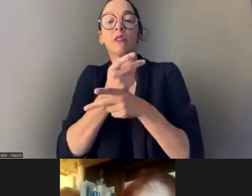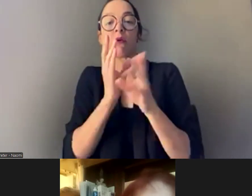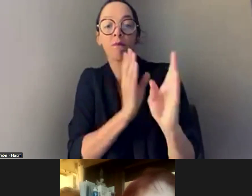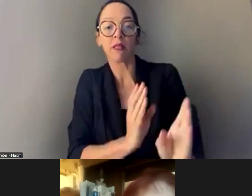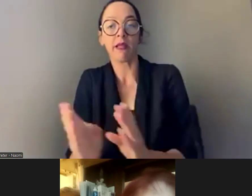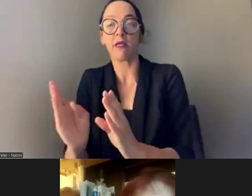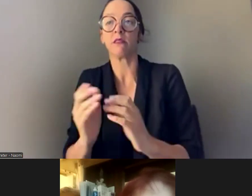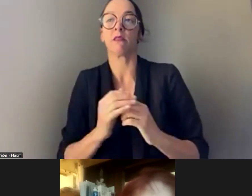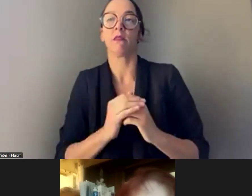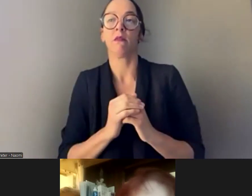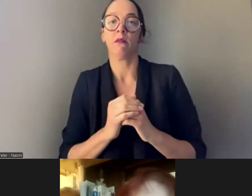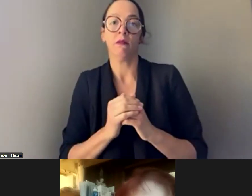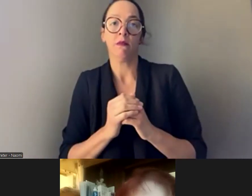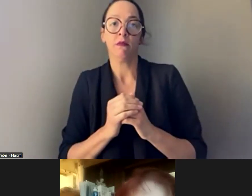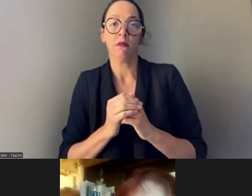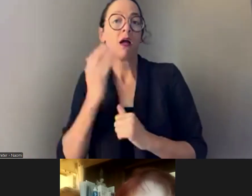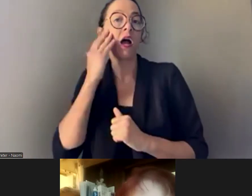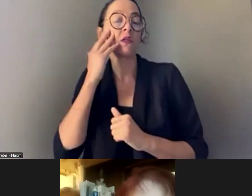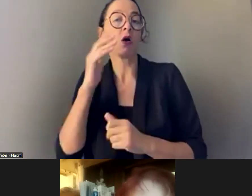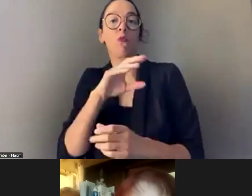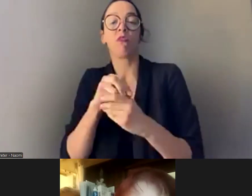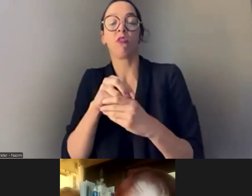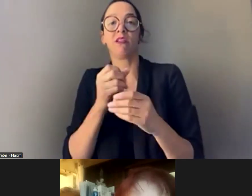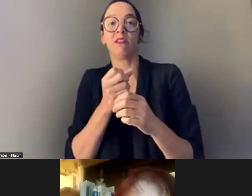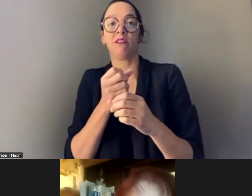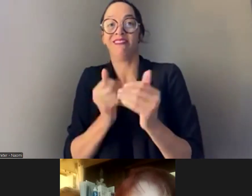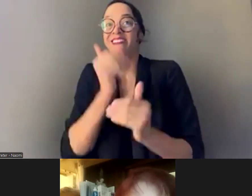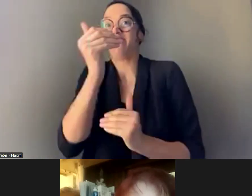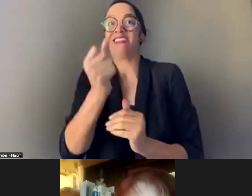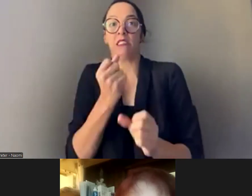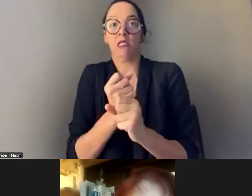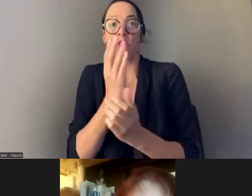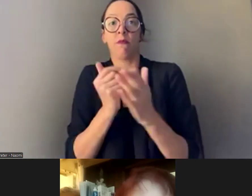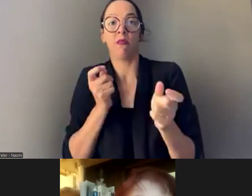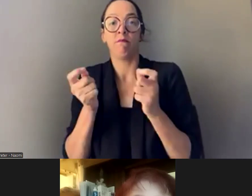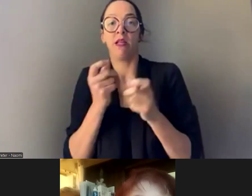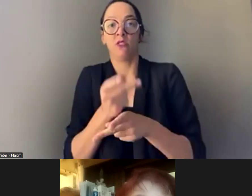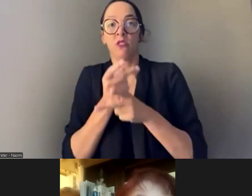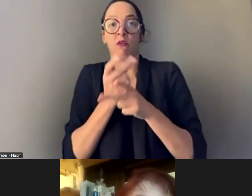know in the next year that some of those managed care plans are going to be doing